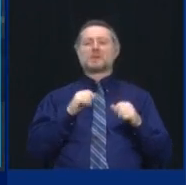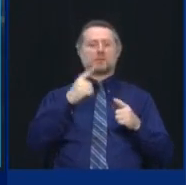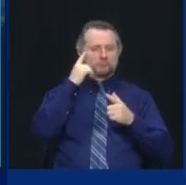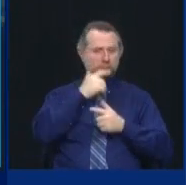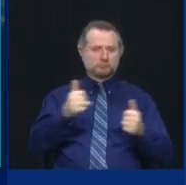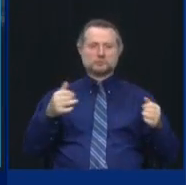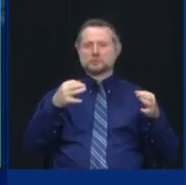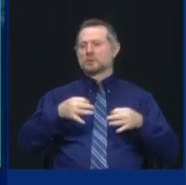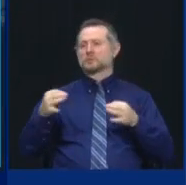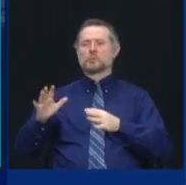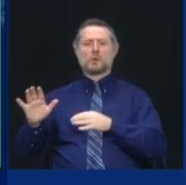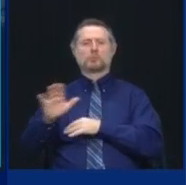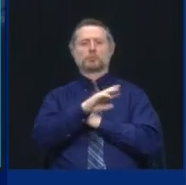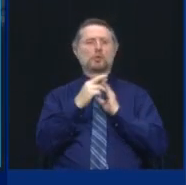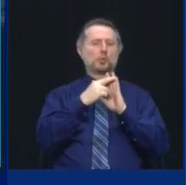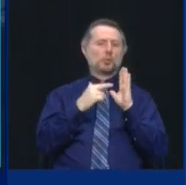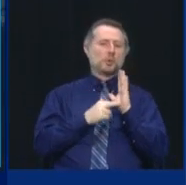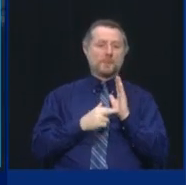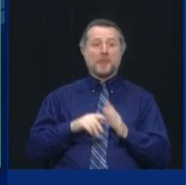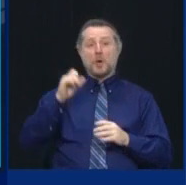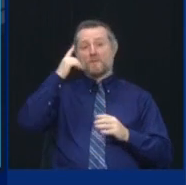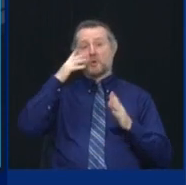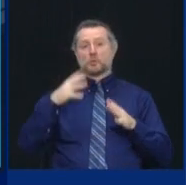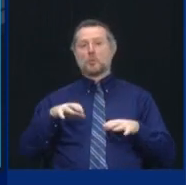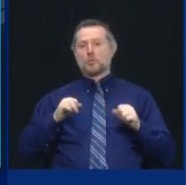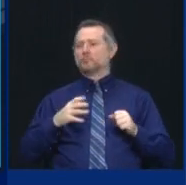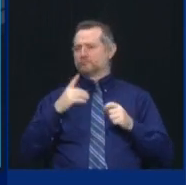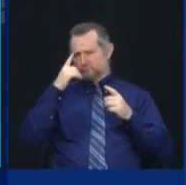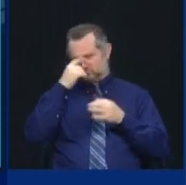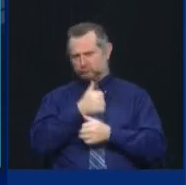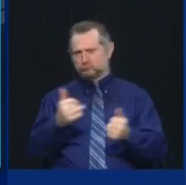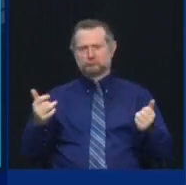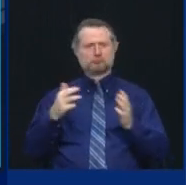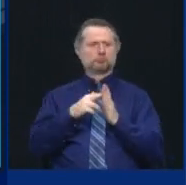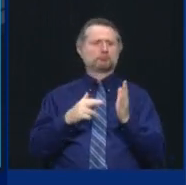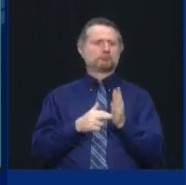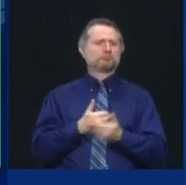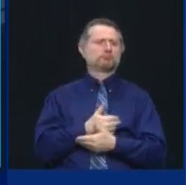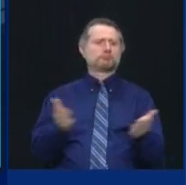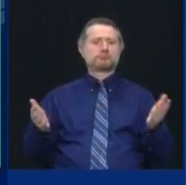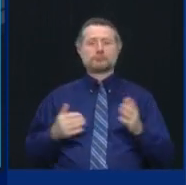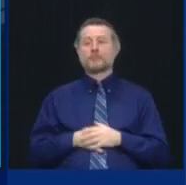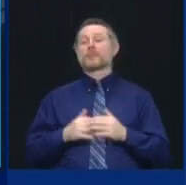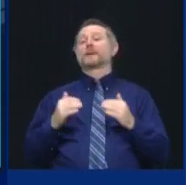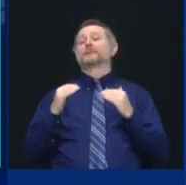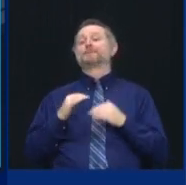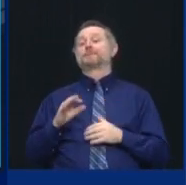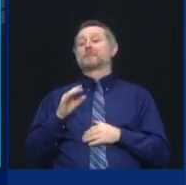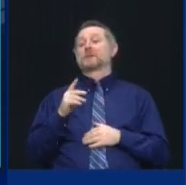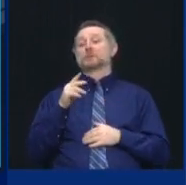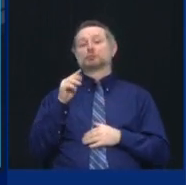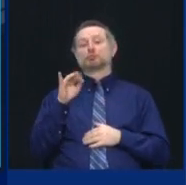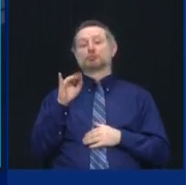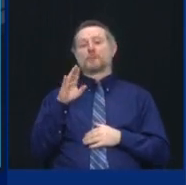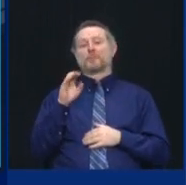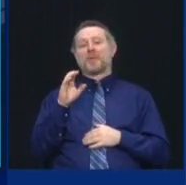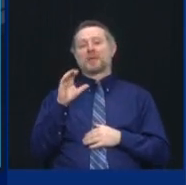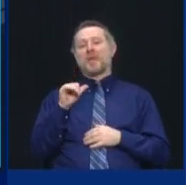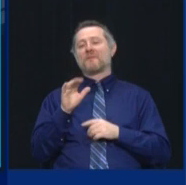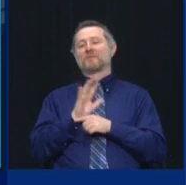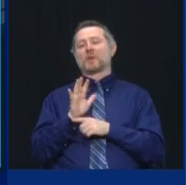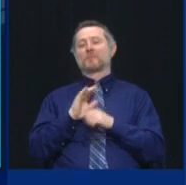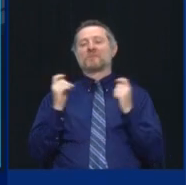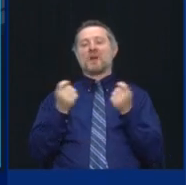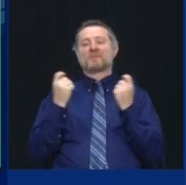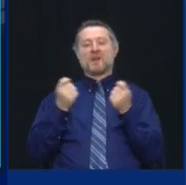can set additional rules. And Tribeca Film Festival